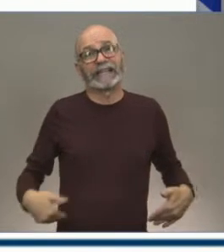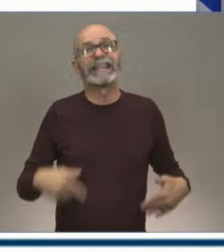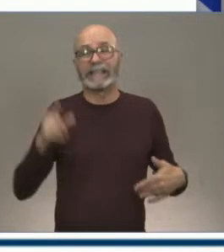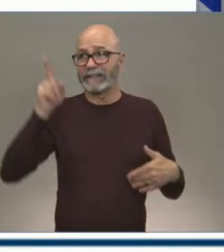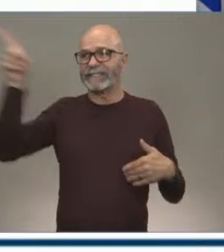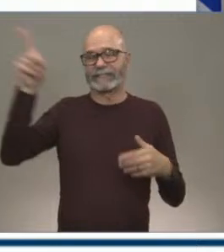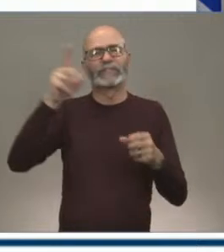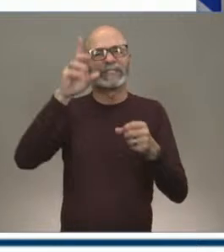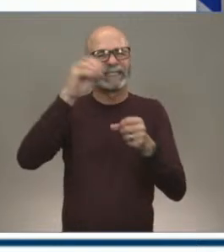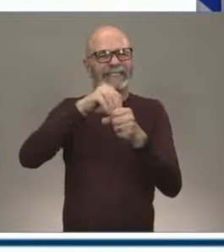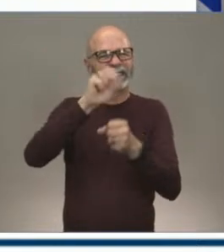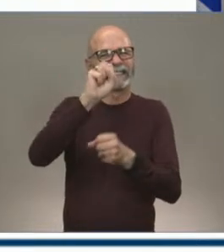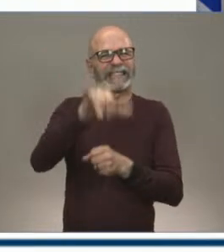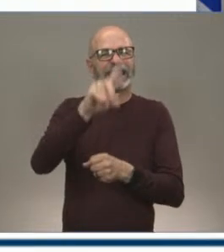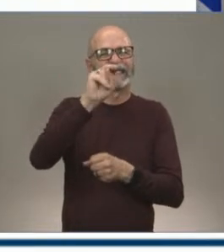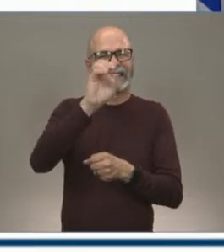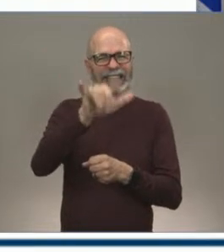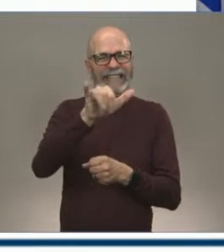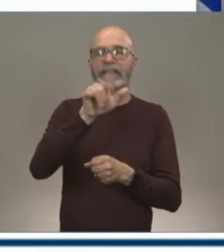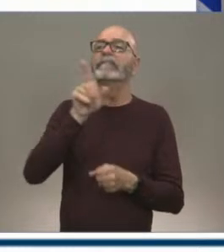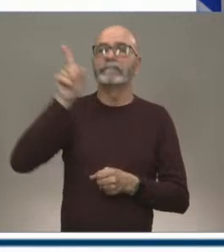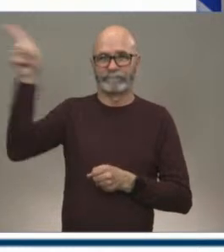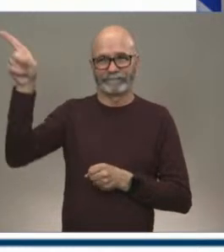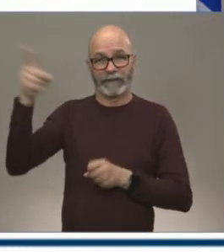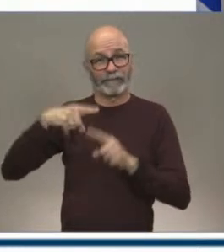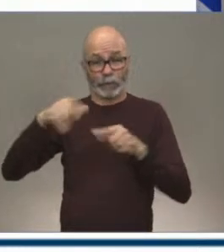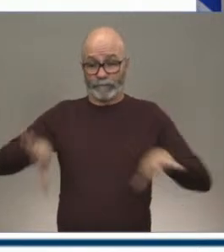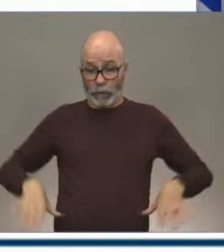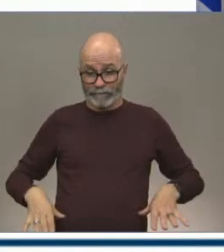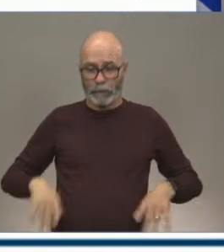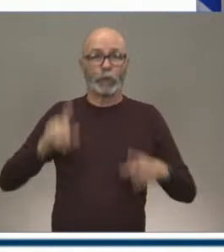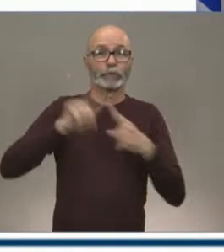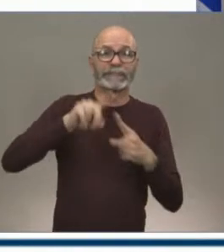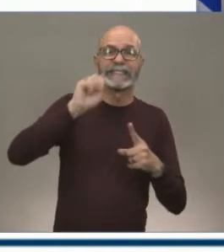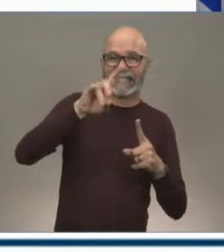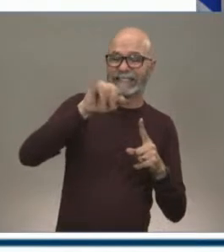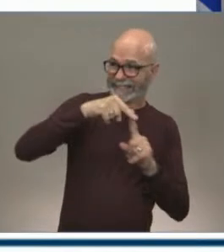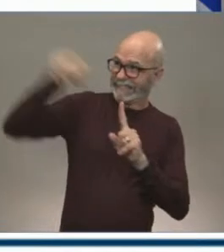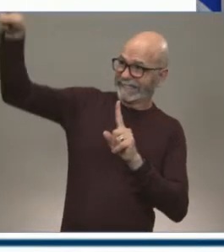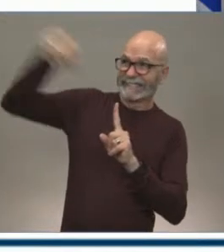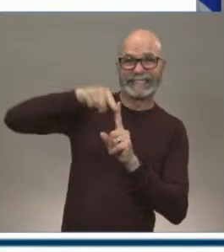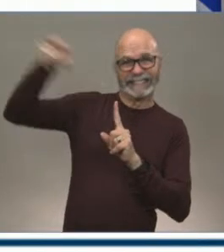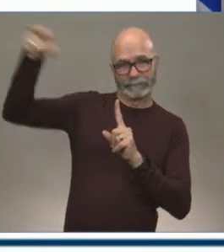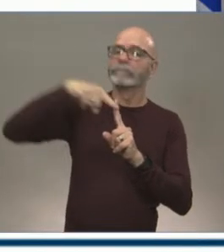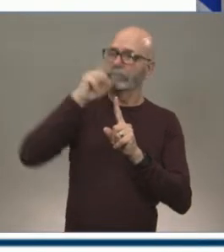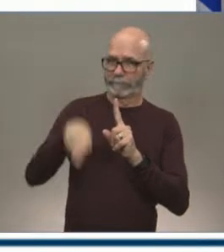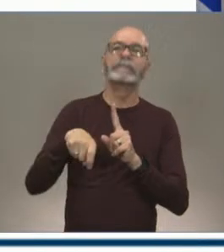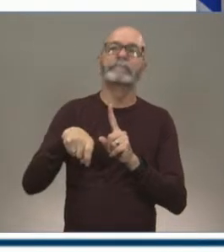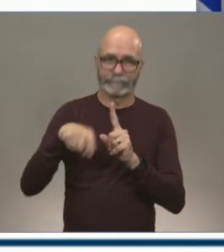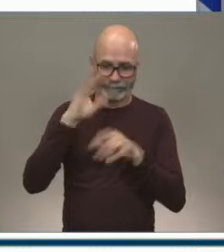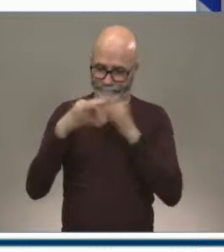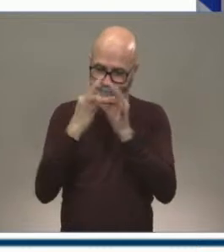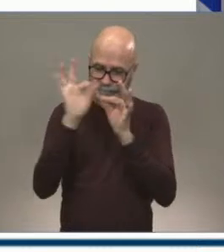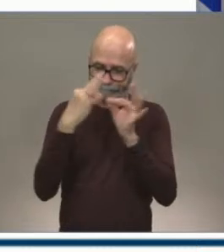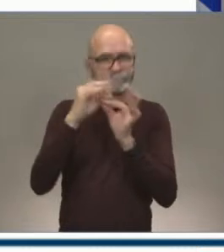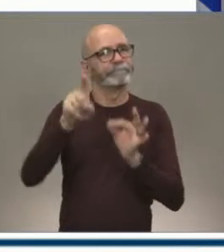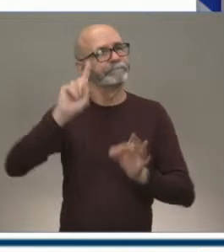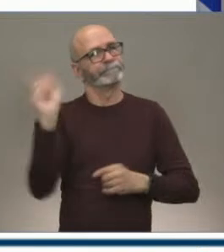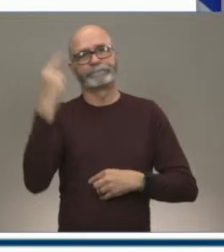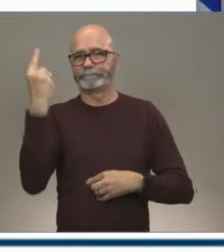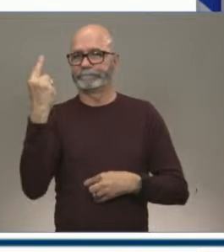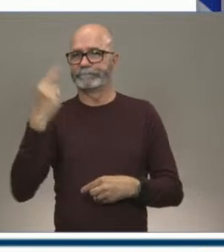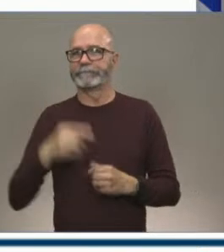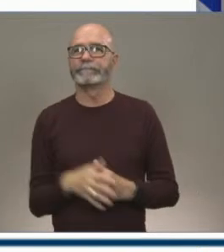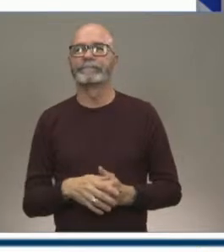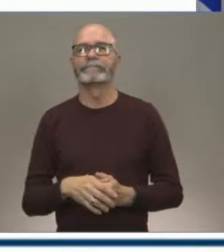Nova Scotia from Newfoundland are encouraged to get tested. But testing will be mandatory for passengers who are exempt from the